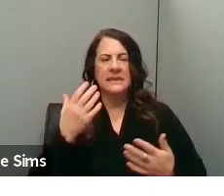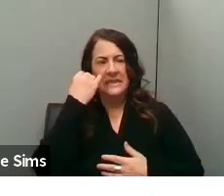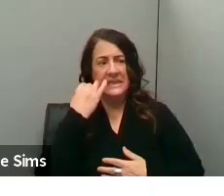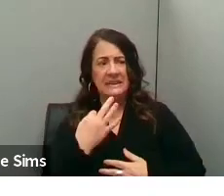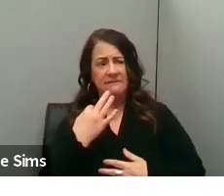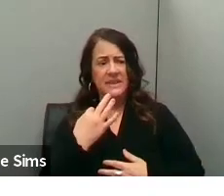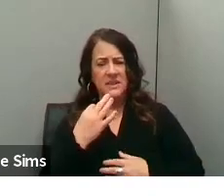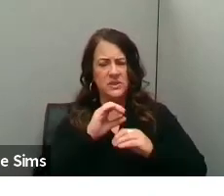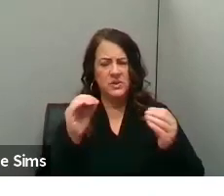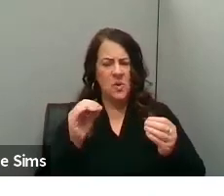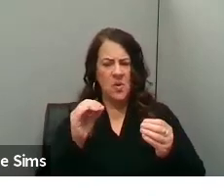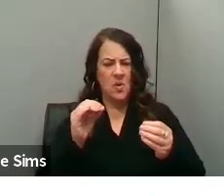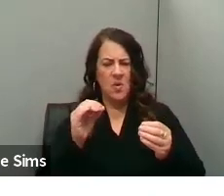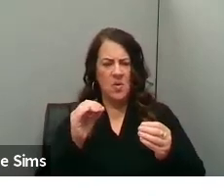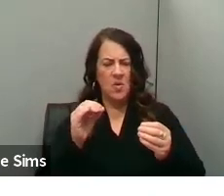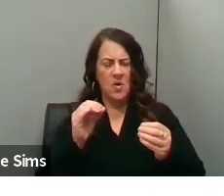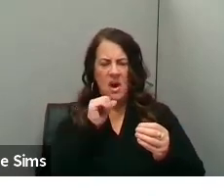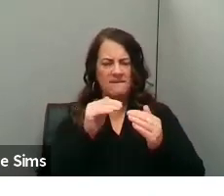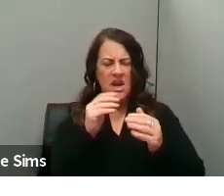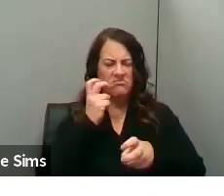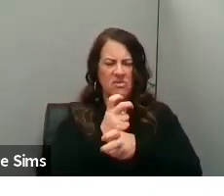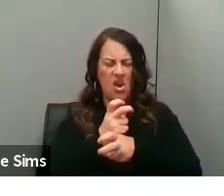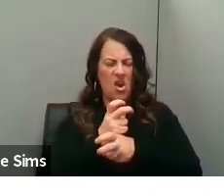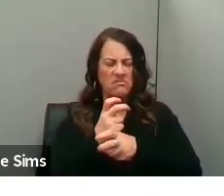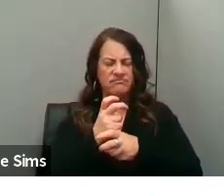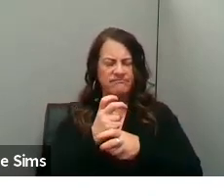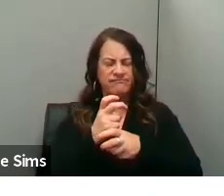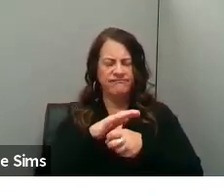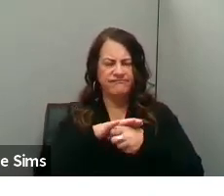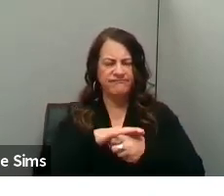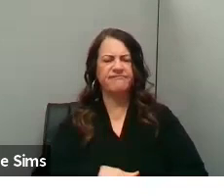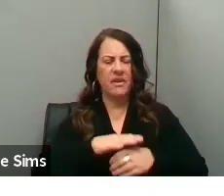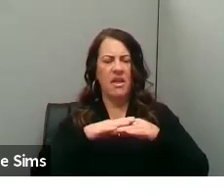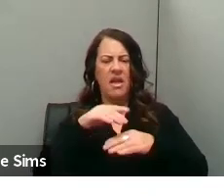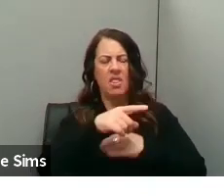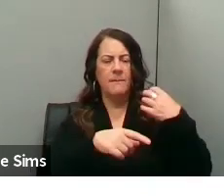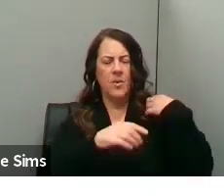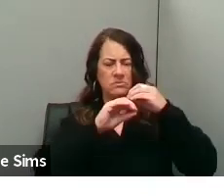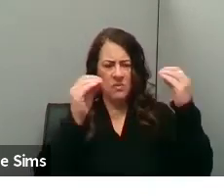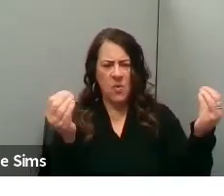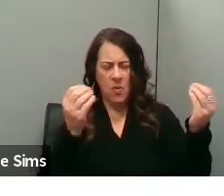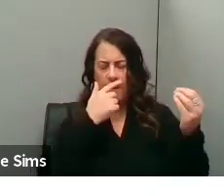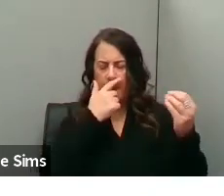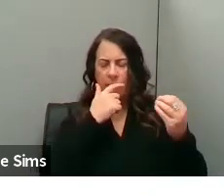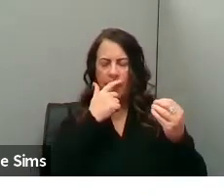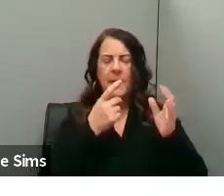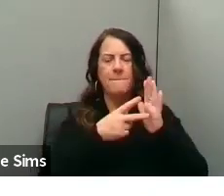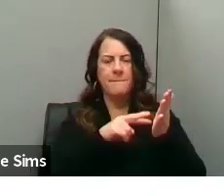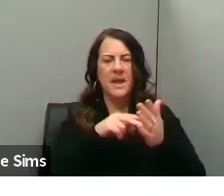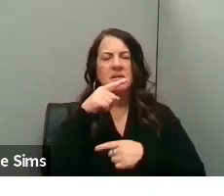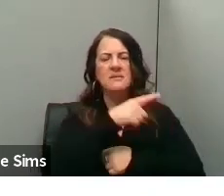accommodation. While Joe may prefer that Michael wear personal protective equipment,